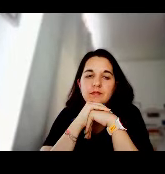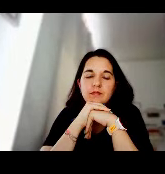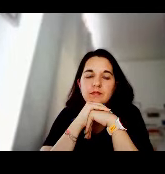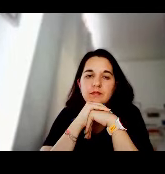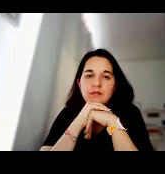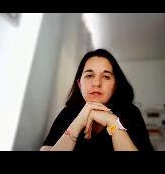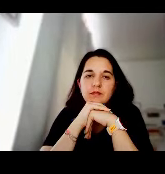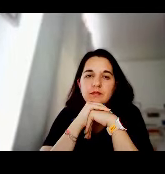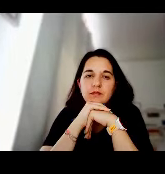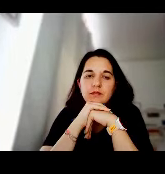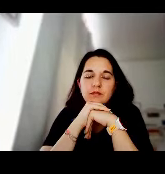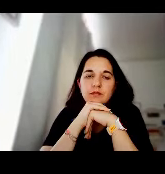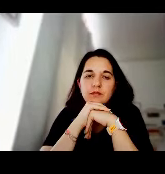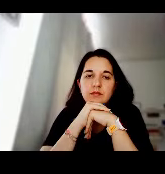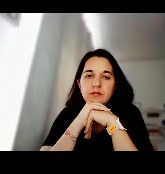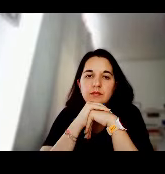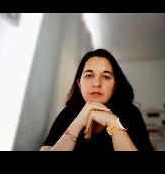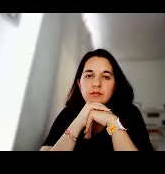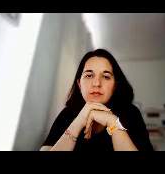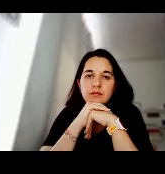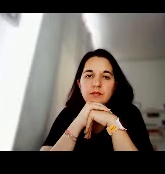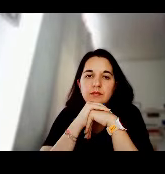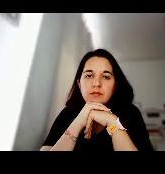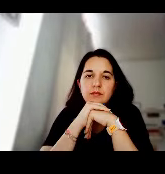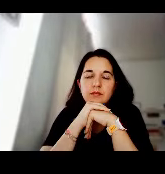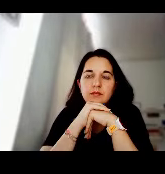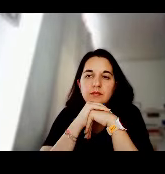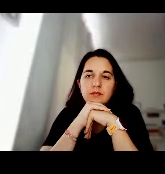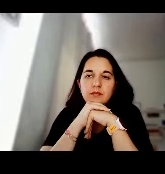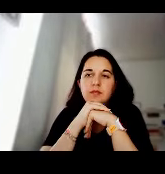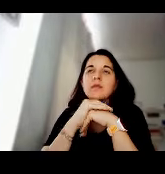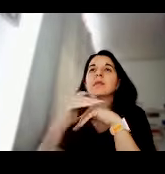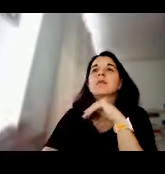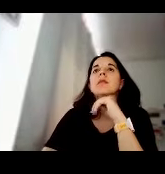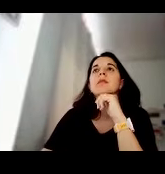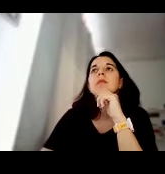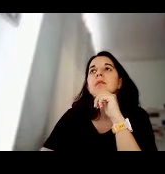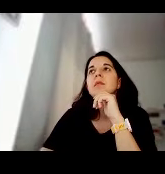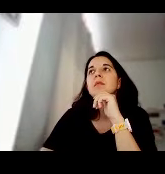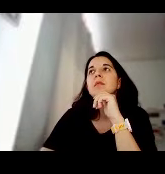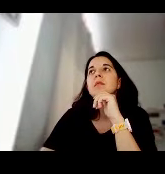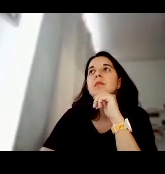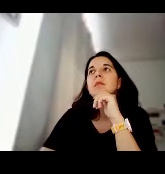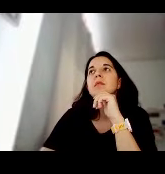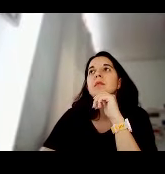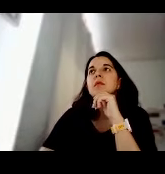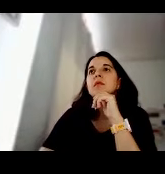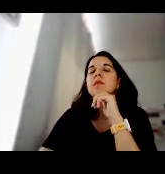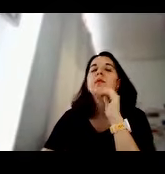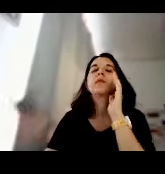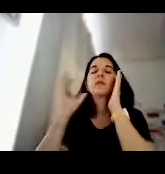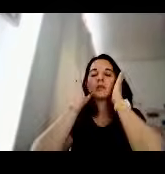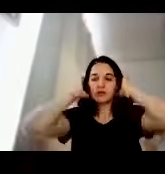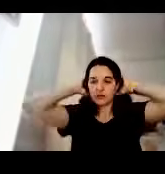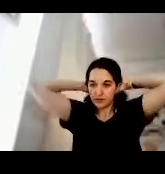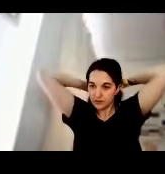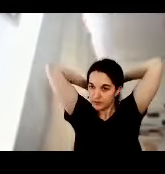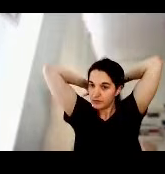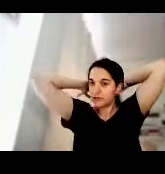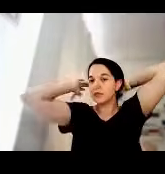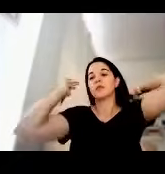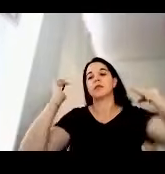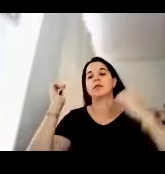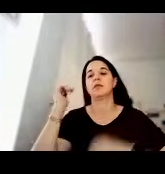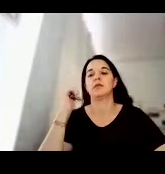your research and work going forward. And the first question that we should all be asking, whatever we're working on, whether it's